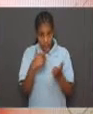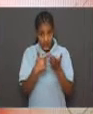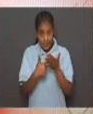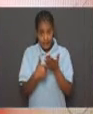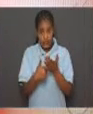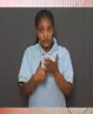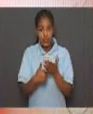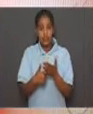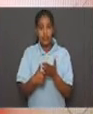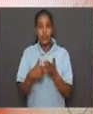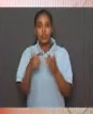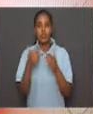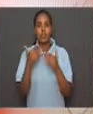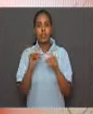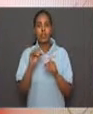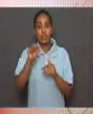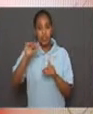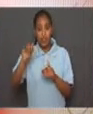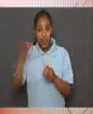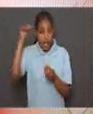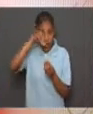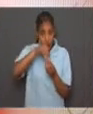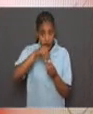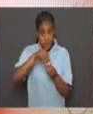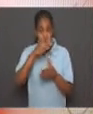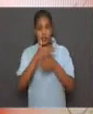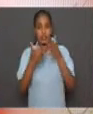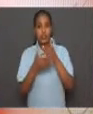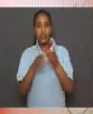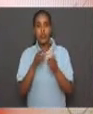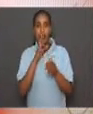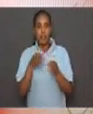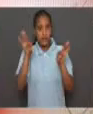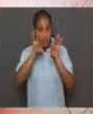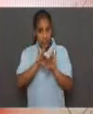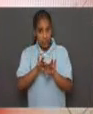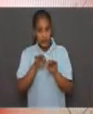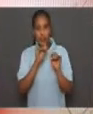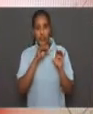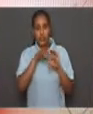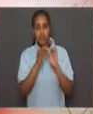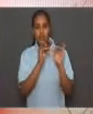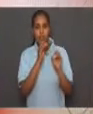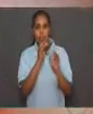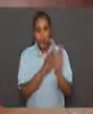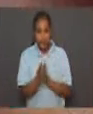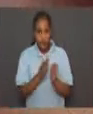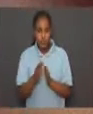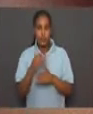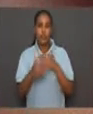this grade of silicon, additional steps are needed in the manufacturing